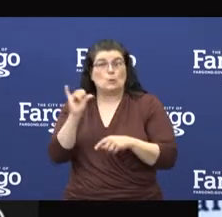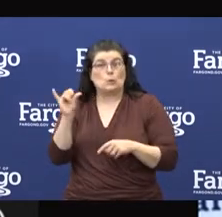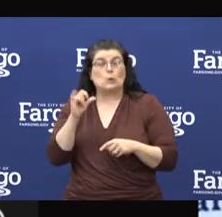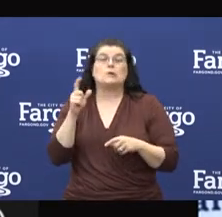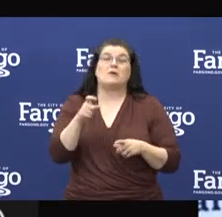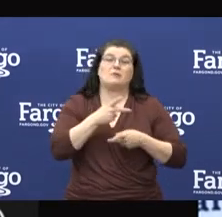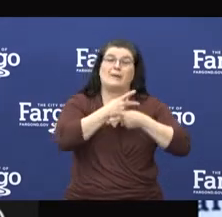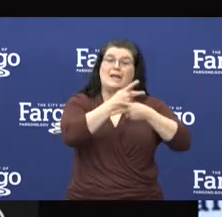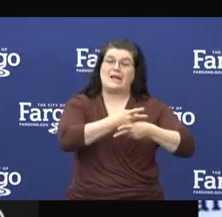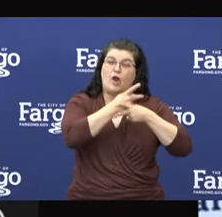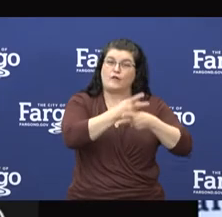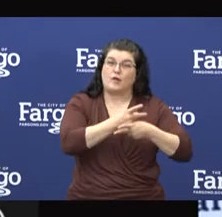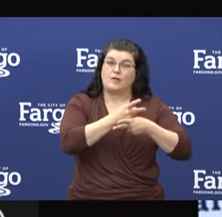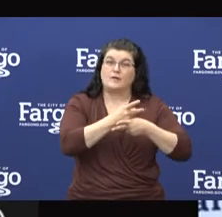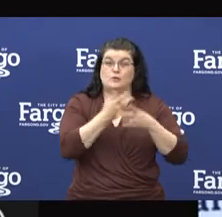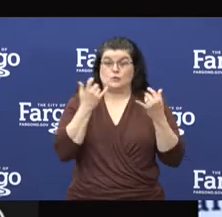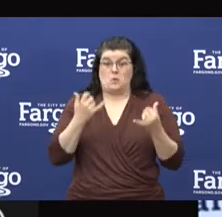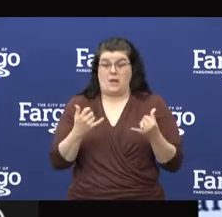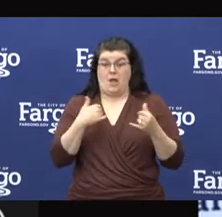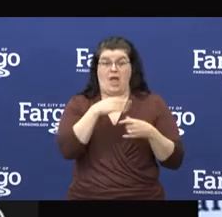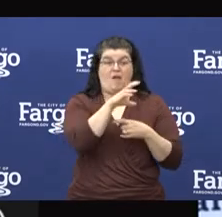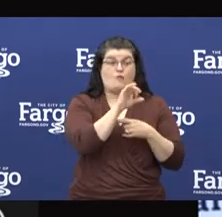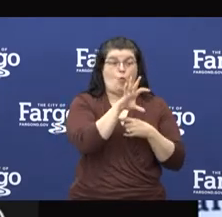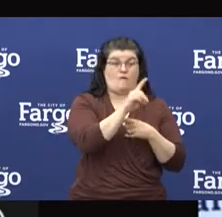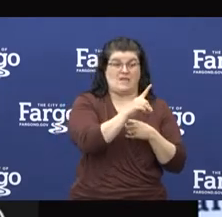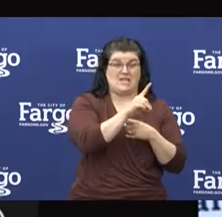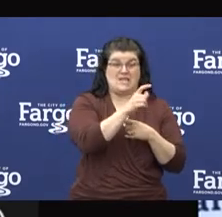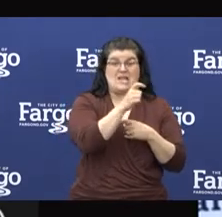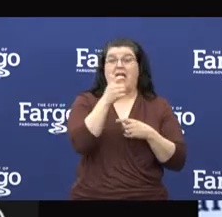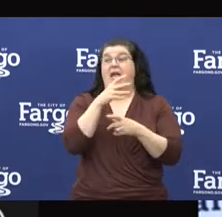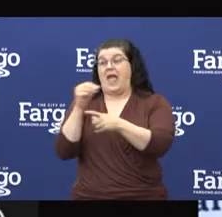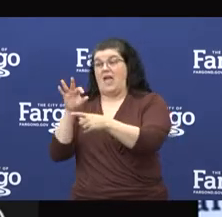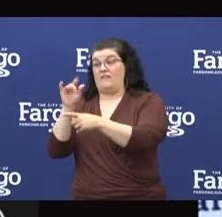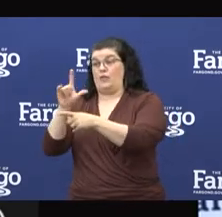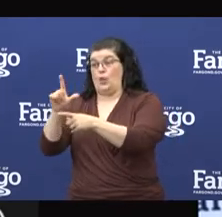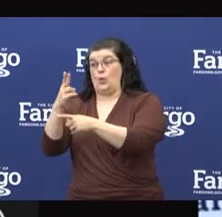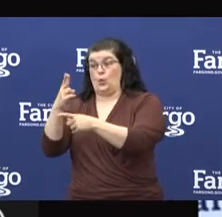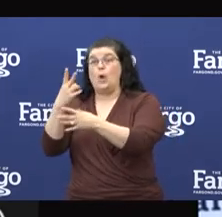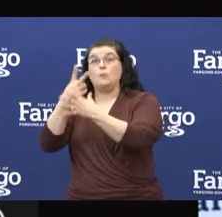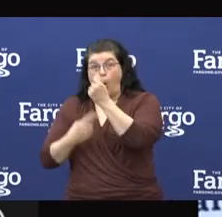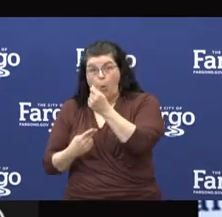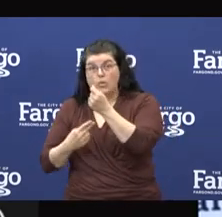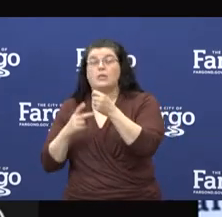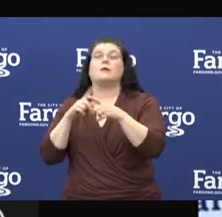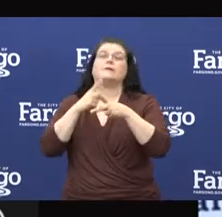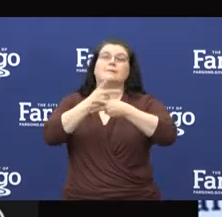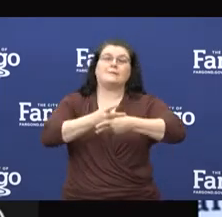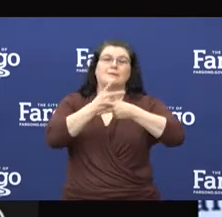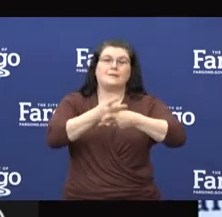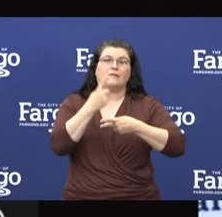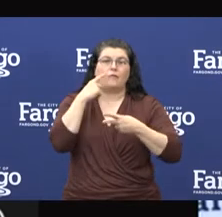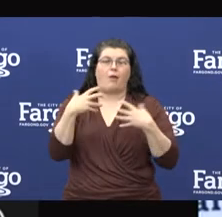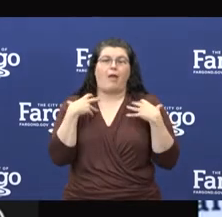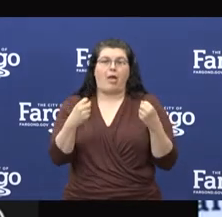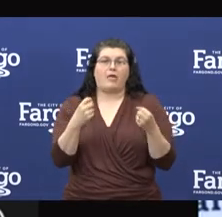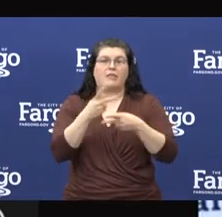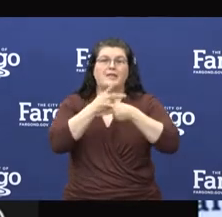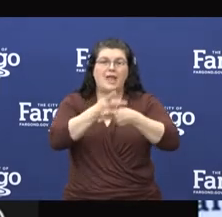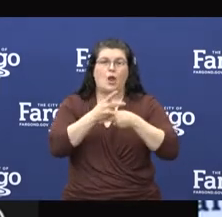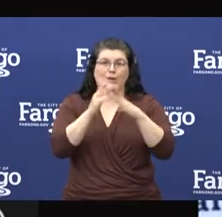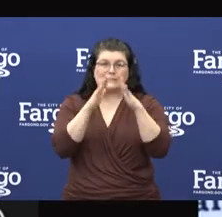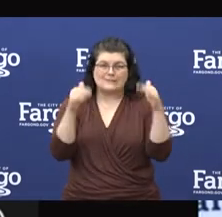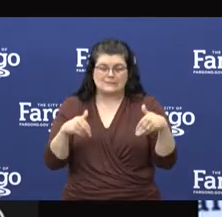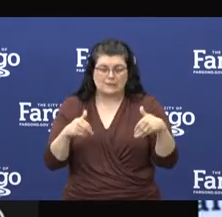will manage that coupled with COVID is concerning given potential impacts and demands on our healthcare system. Because it is